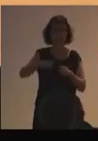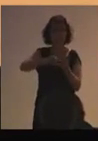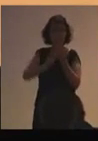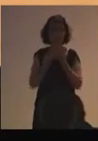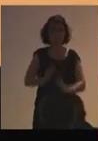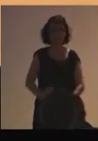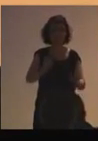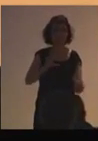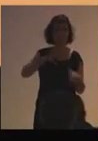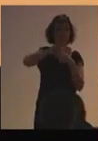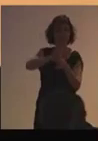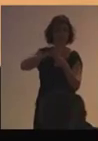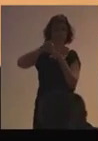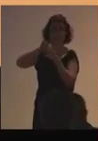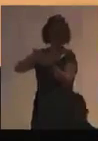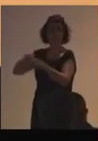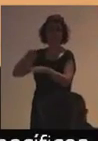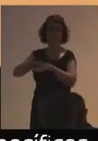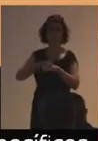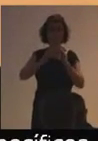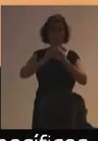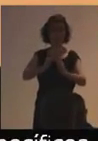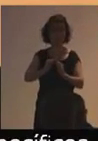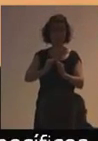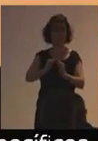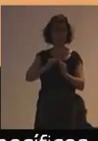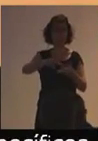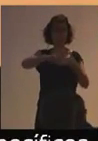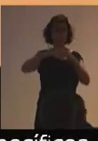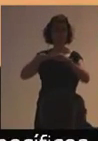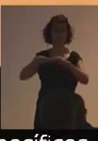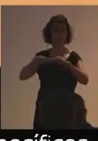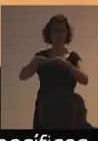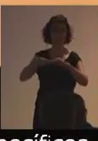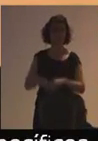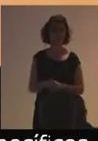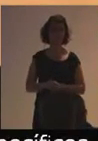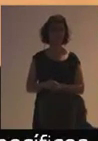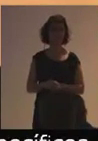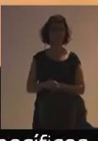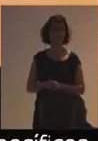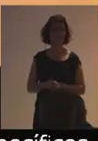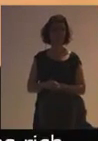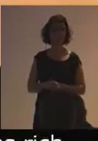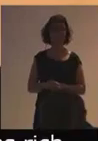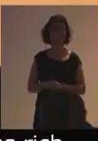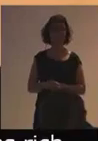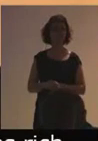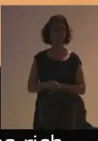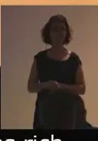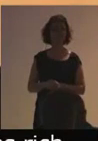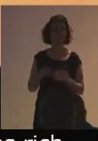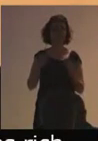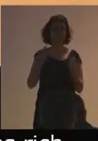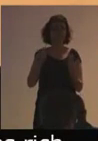internet applications. And unfortunately, most of them still do not agree really on how to develop accessible rich